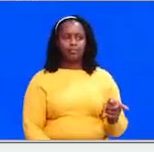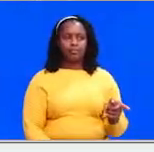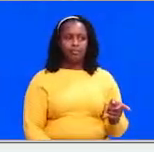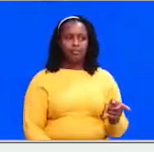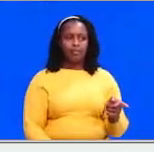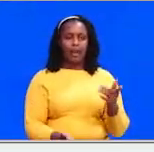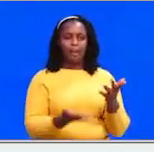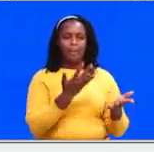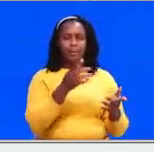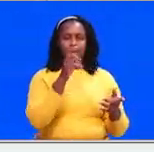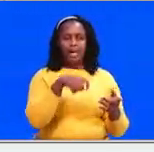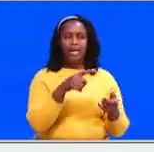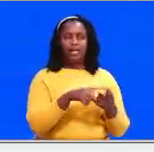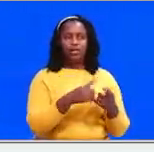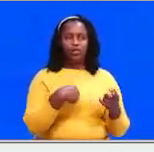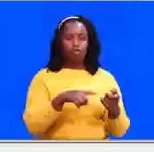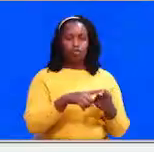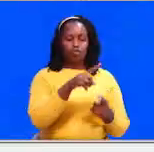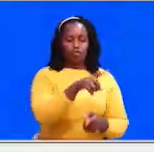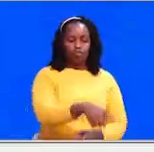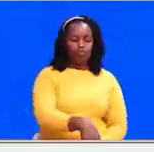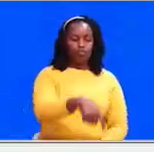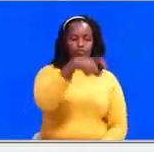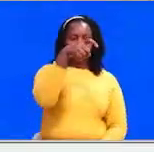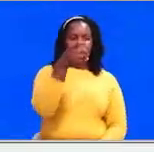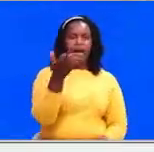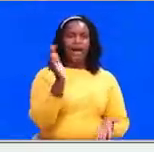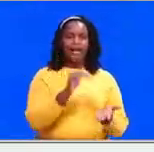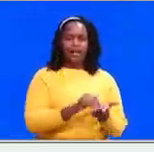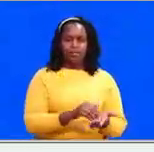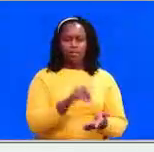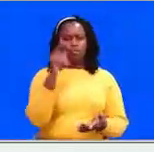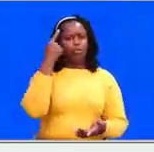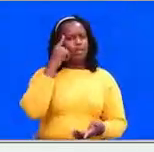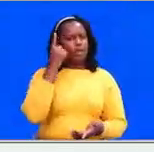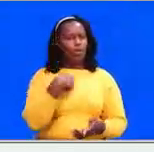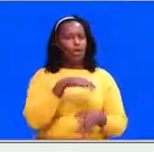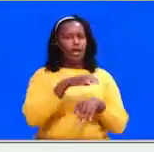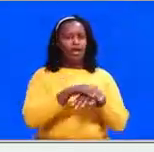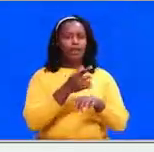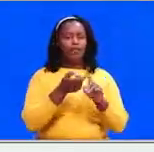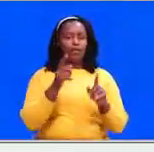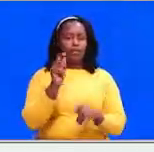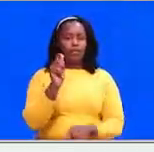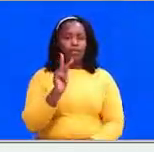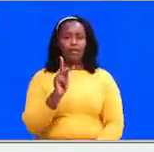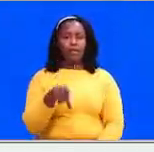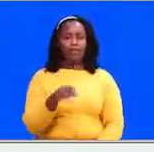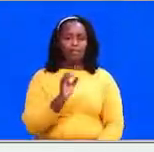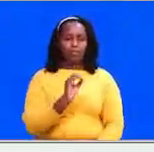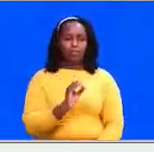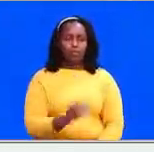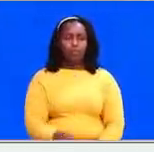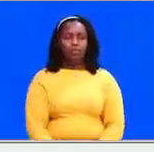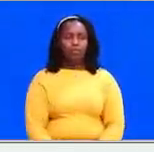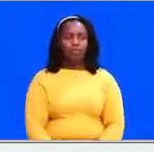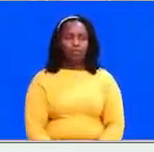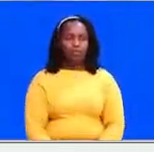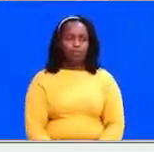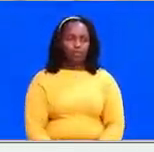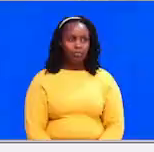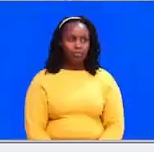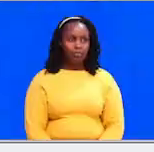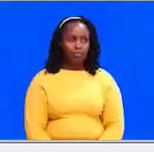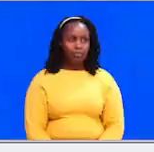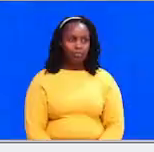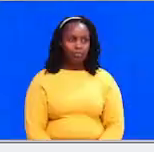fetch once more, so you don't think we took it from a tap. Okay. So she's gonna fetch the water and